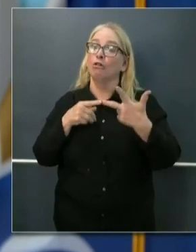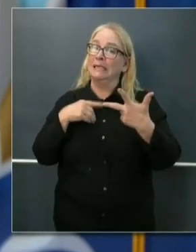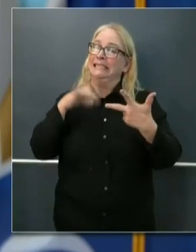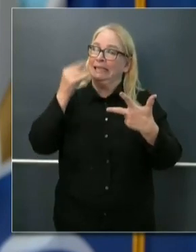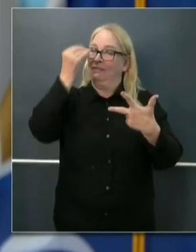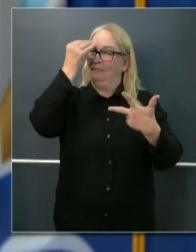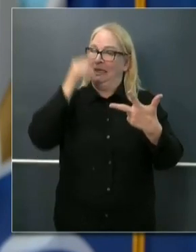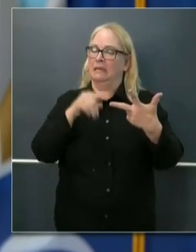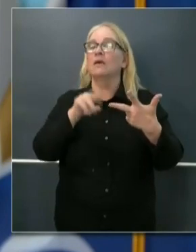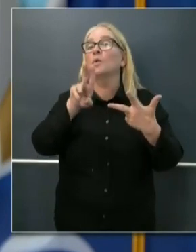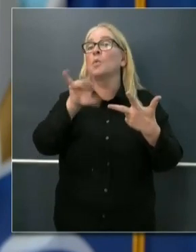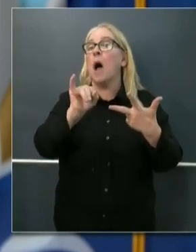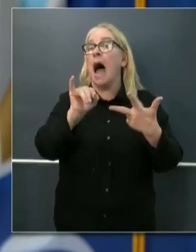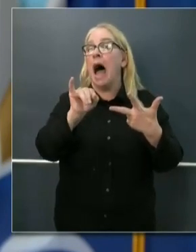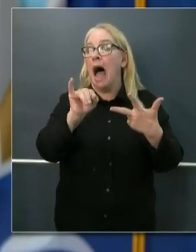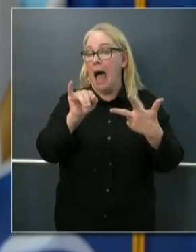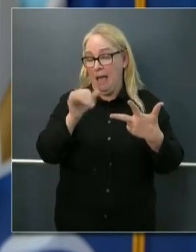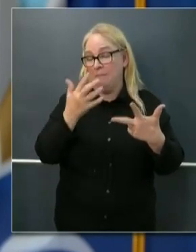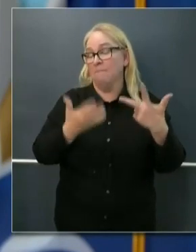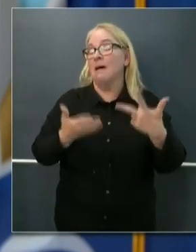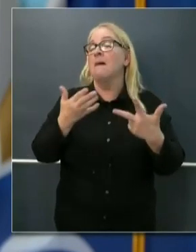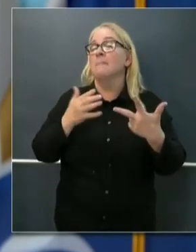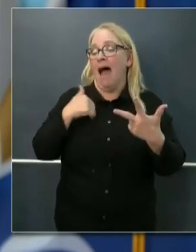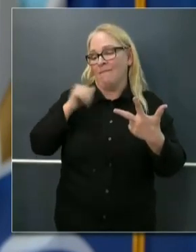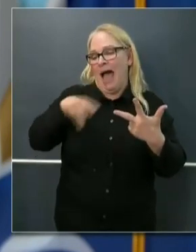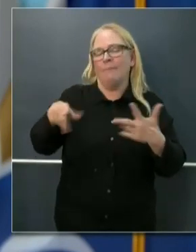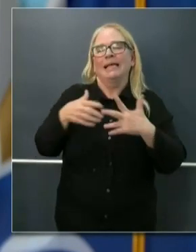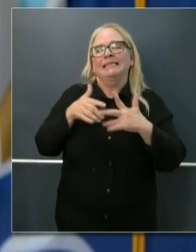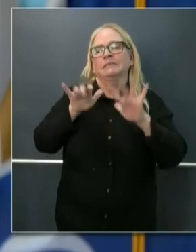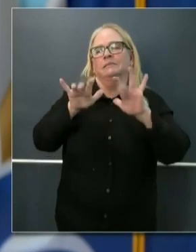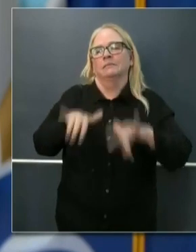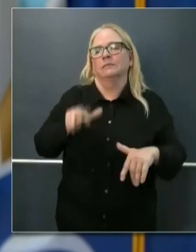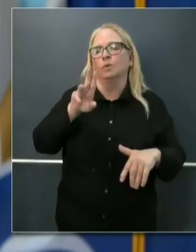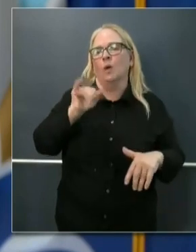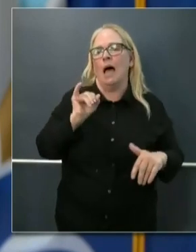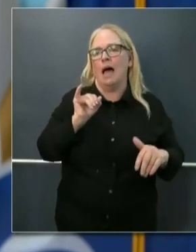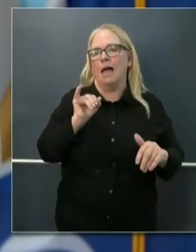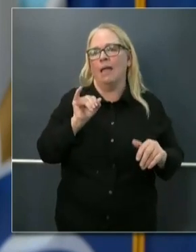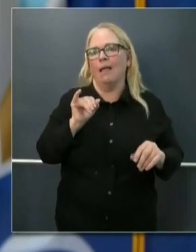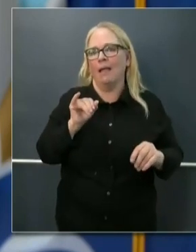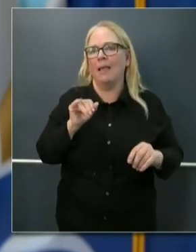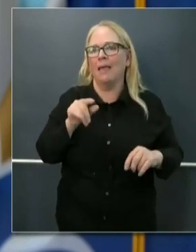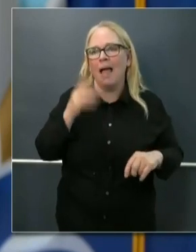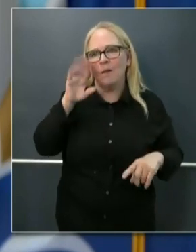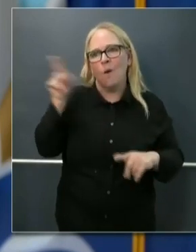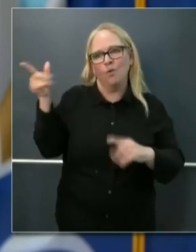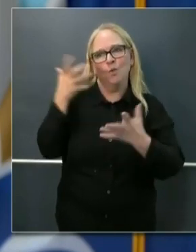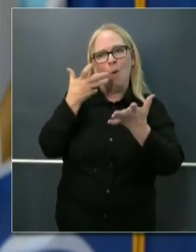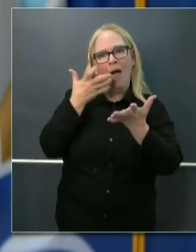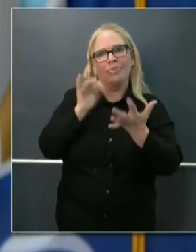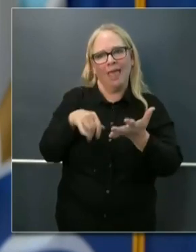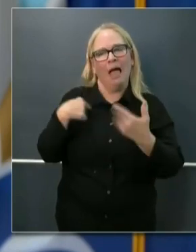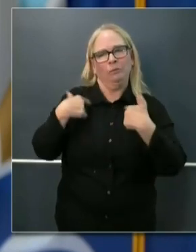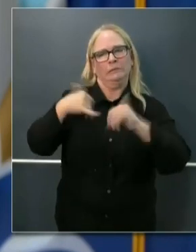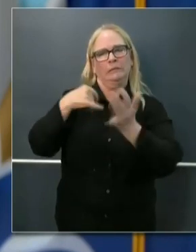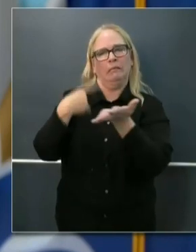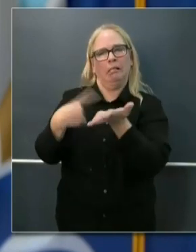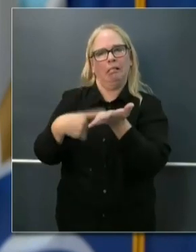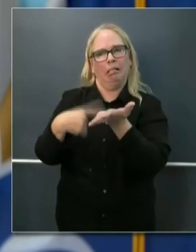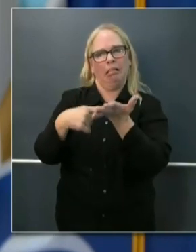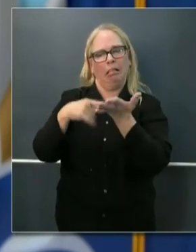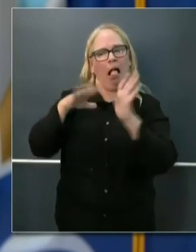space that I know you write about, and it's space we talk about, and it's a space that will be, I